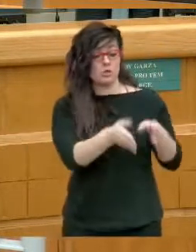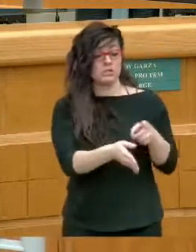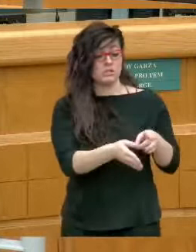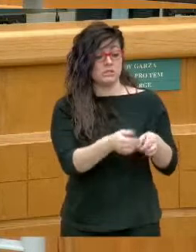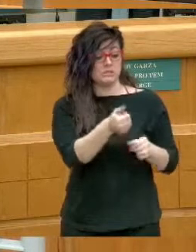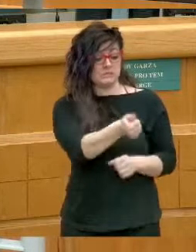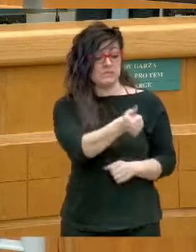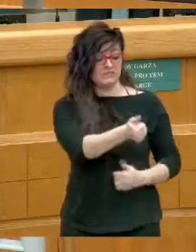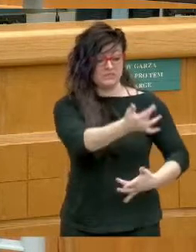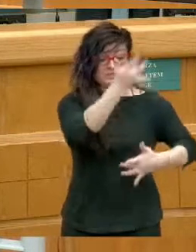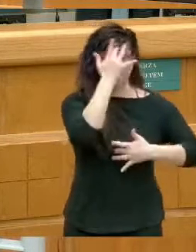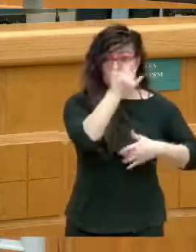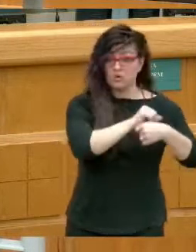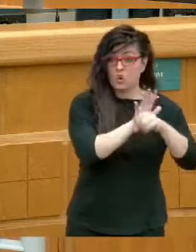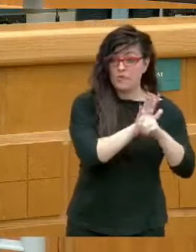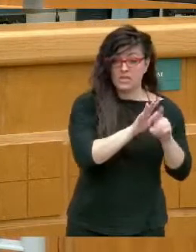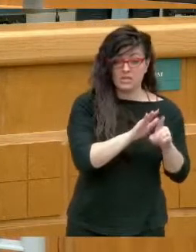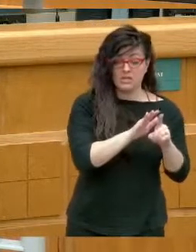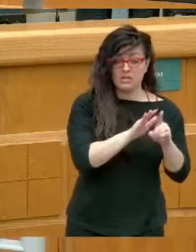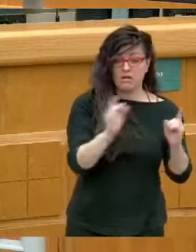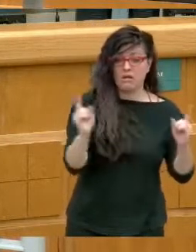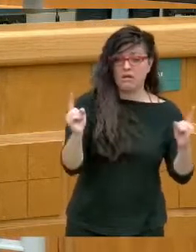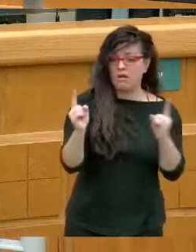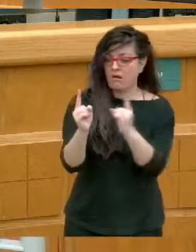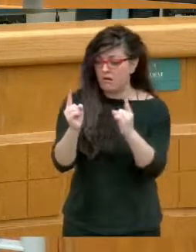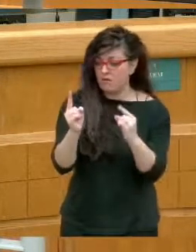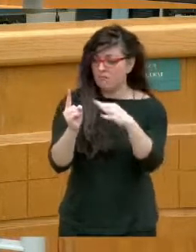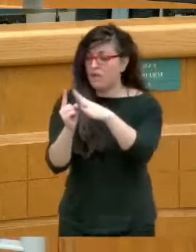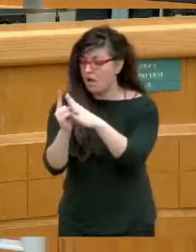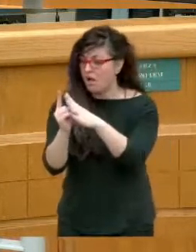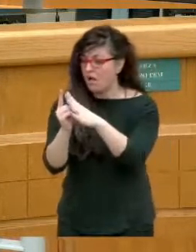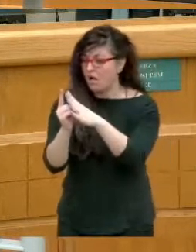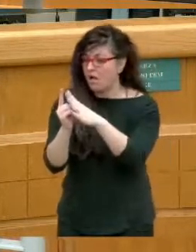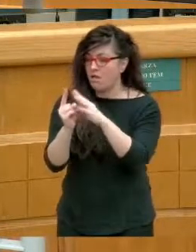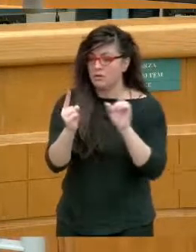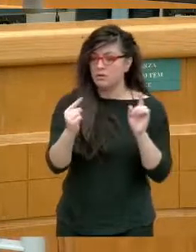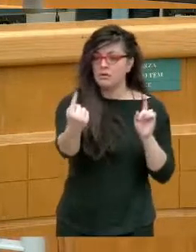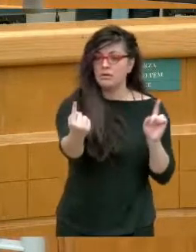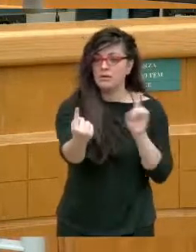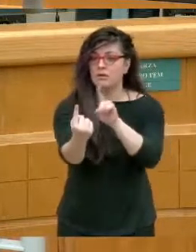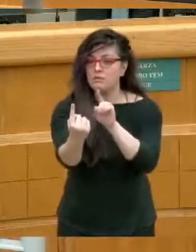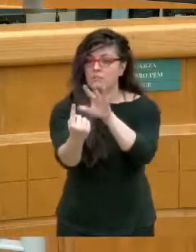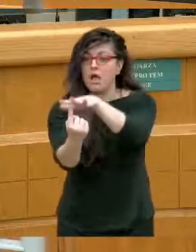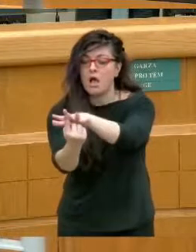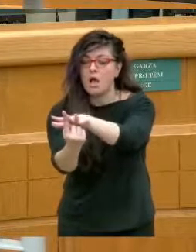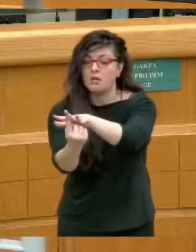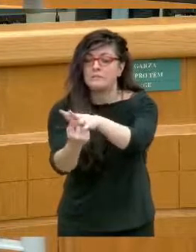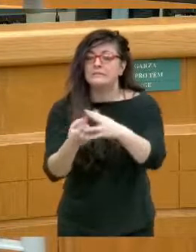somebody has COVID-19, what the health professionals have been saying is you isolate and you